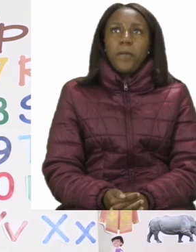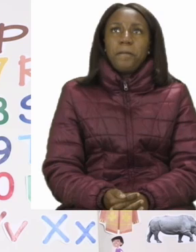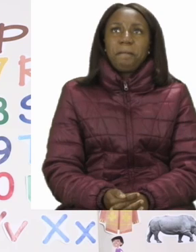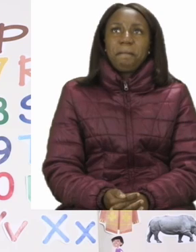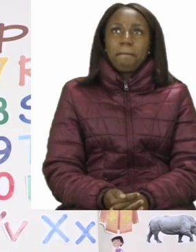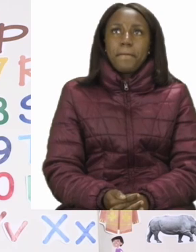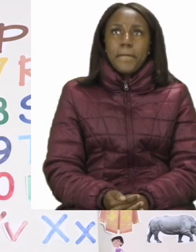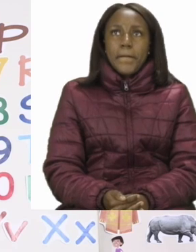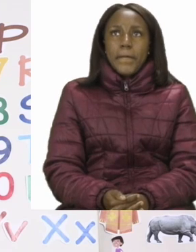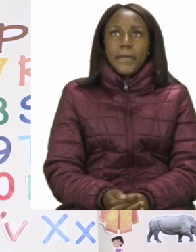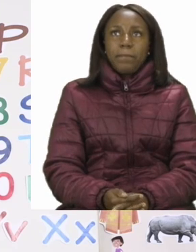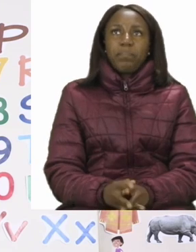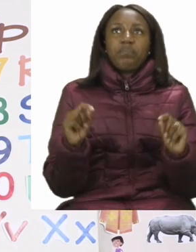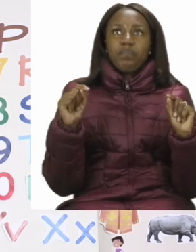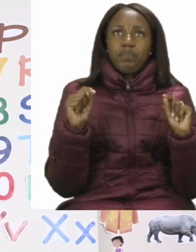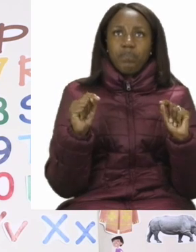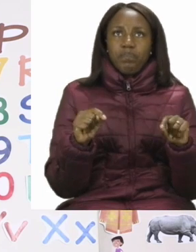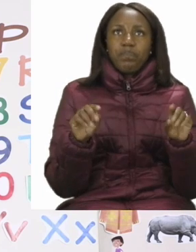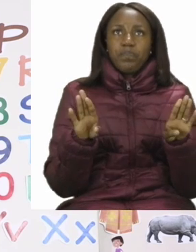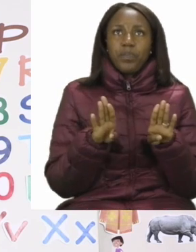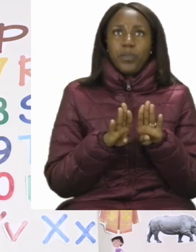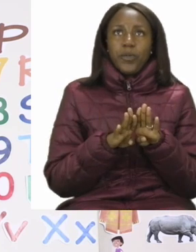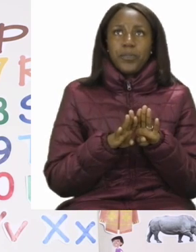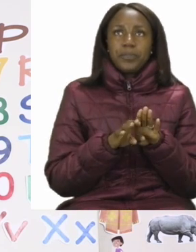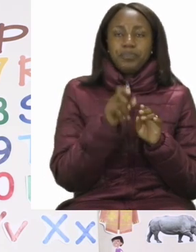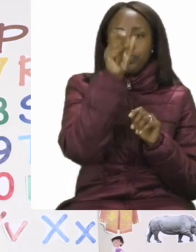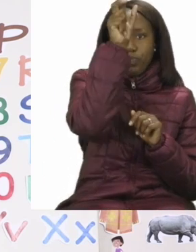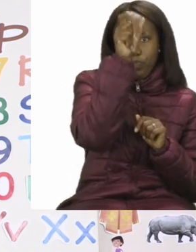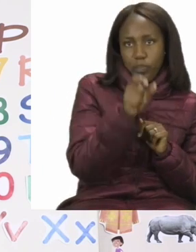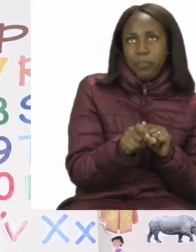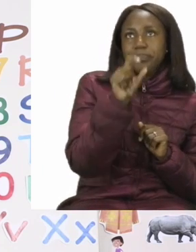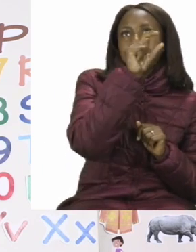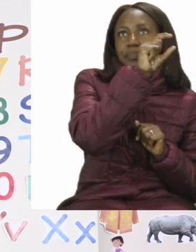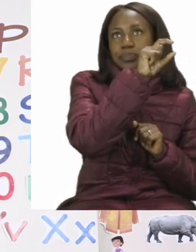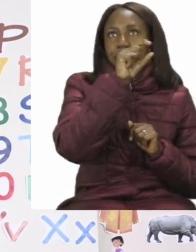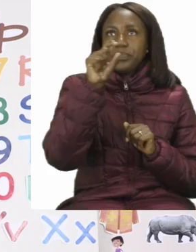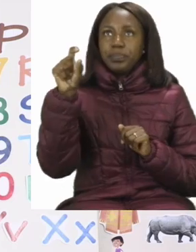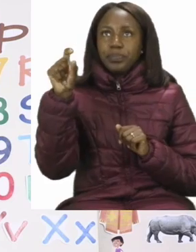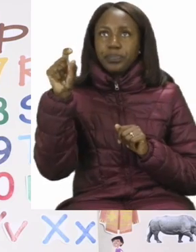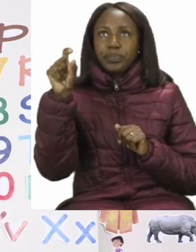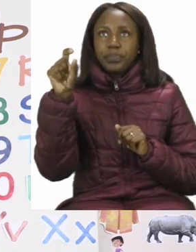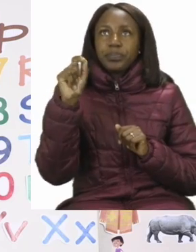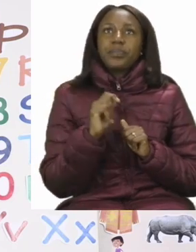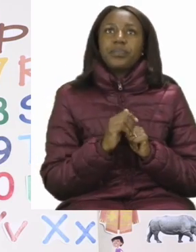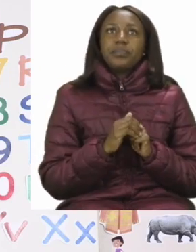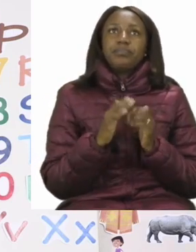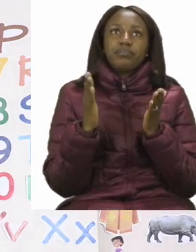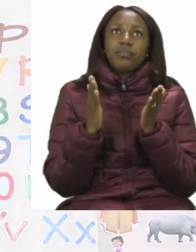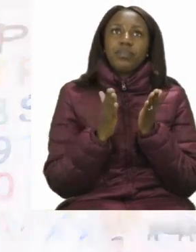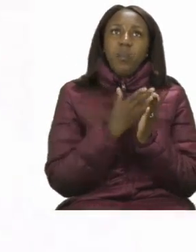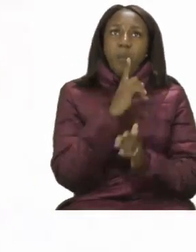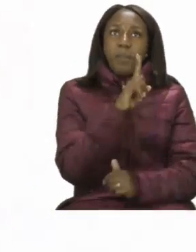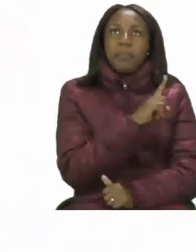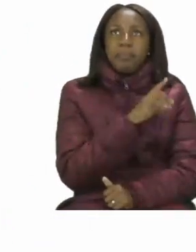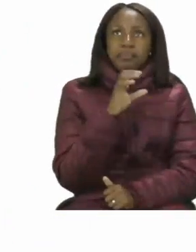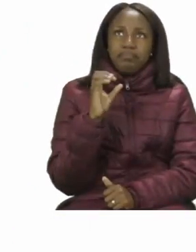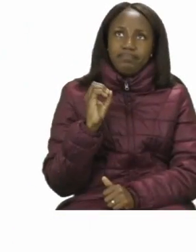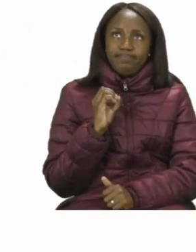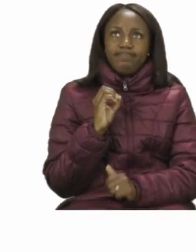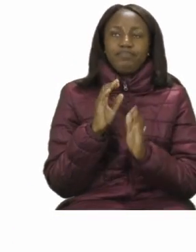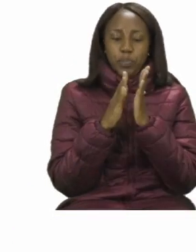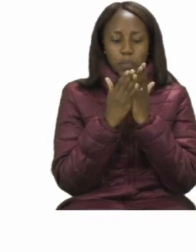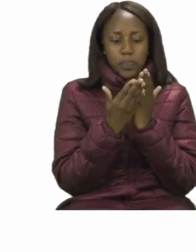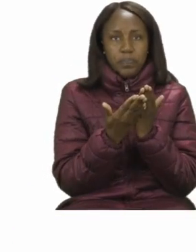We are now going to do a nice crossword. Let's go to page 10 in our